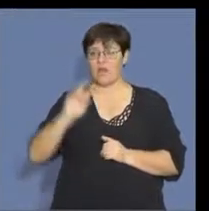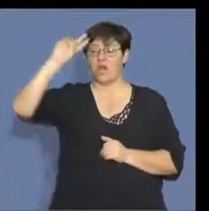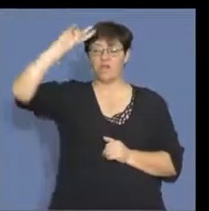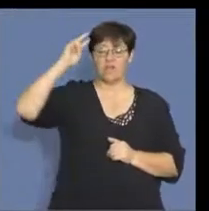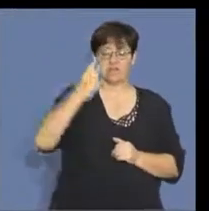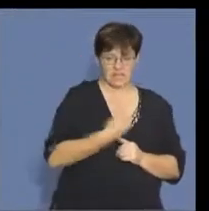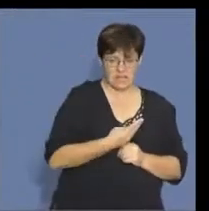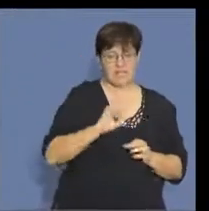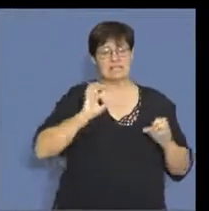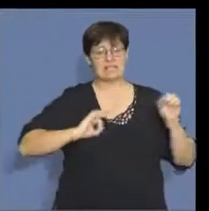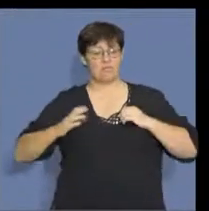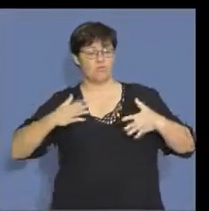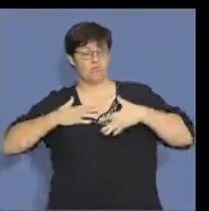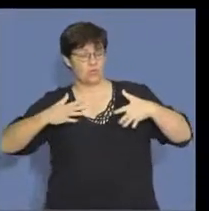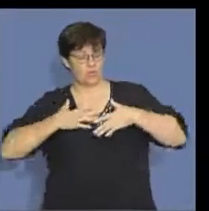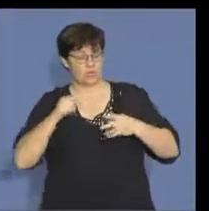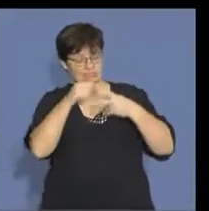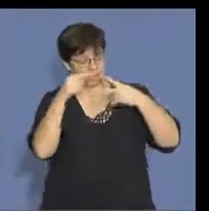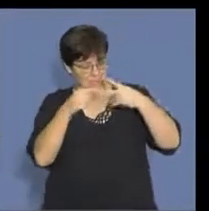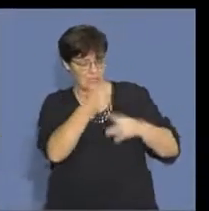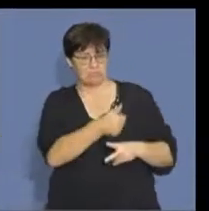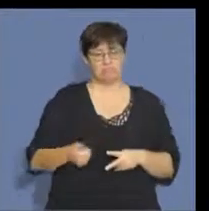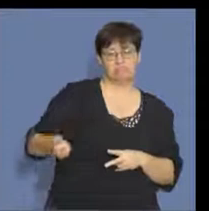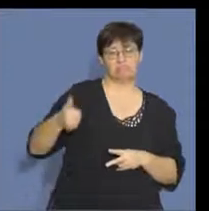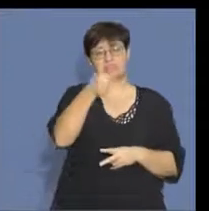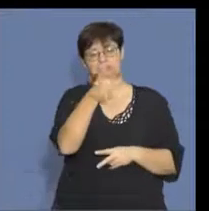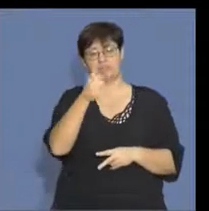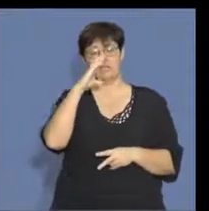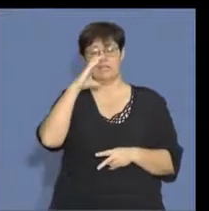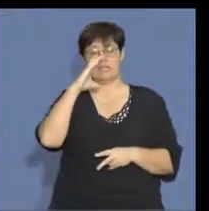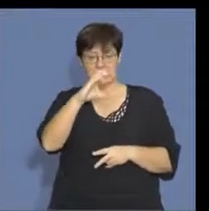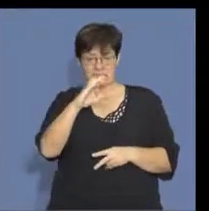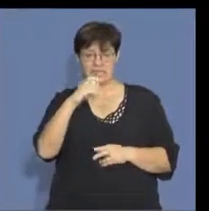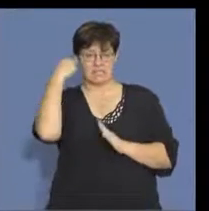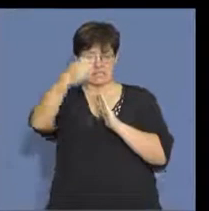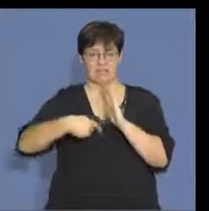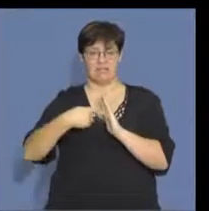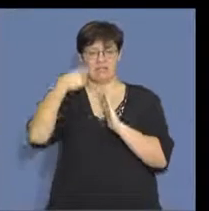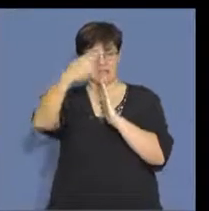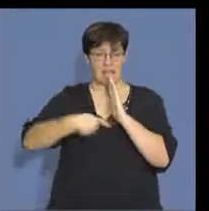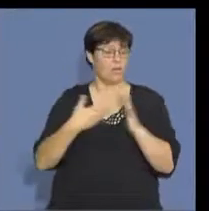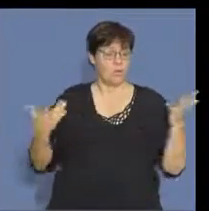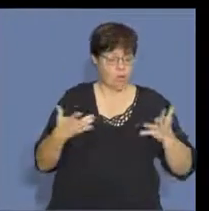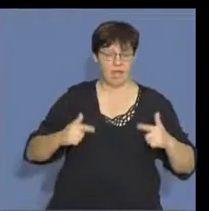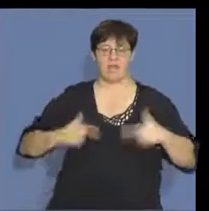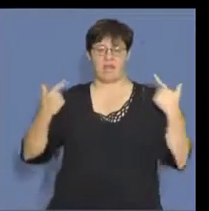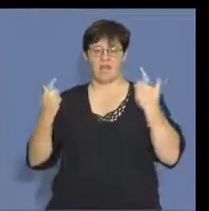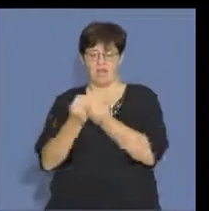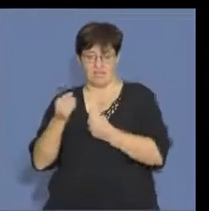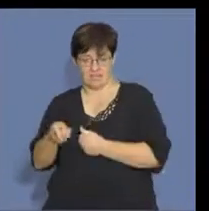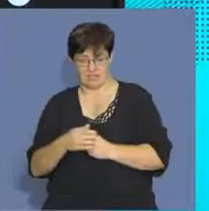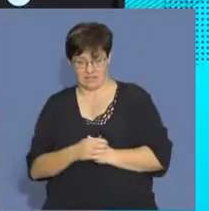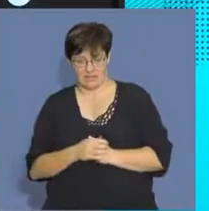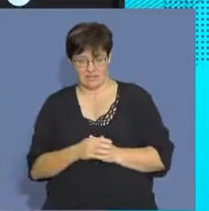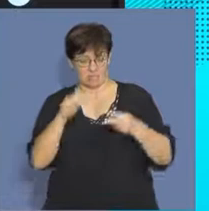Photosynthesis and cellular respiration are the main carbon cycling processes involved in living organisms. If we take these two